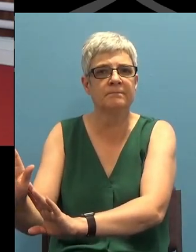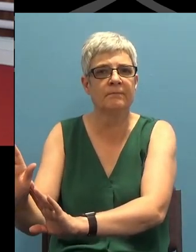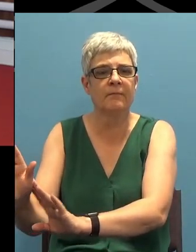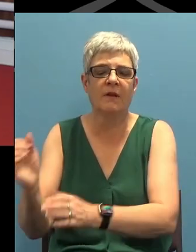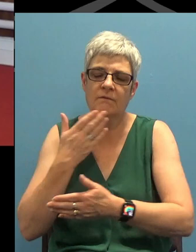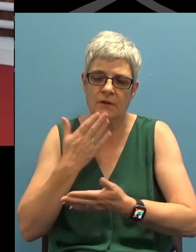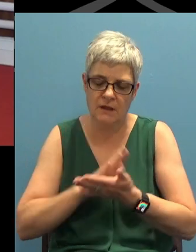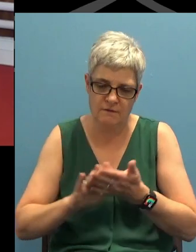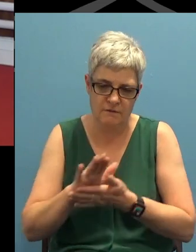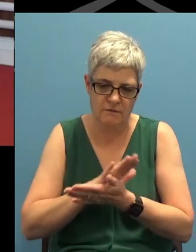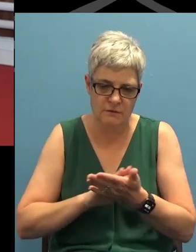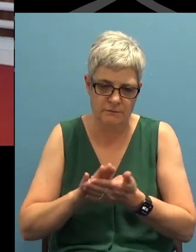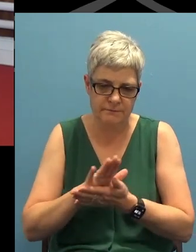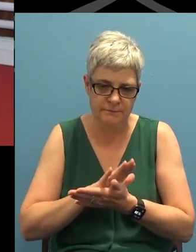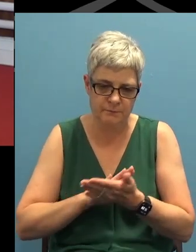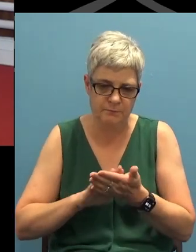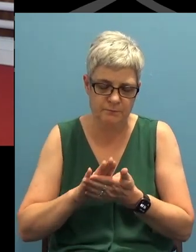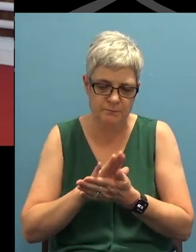Forgive us.